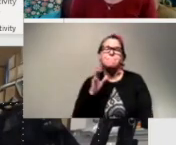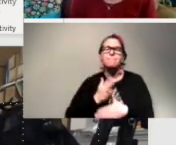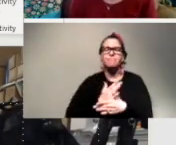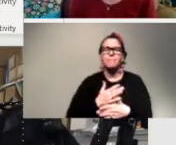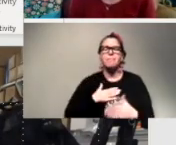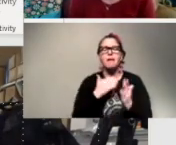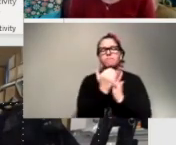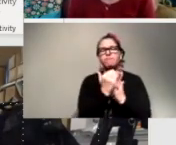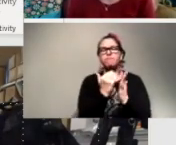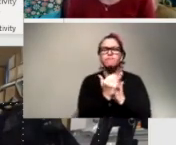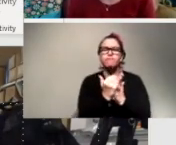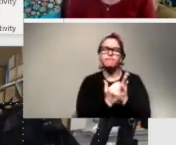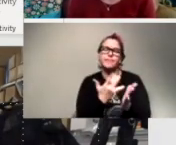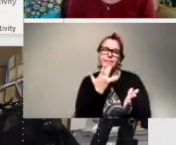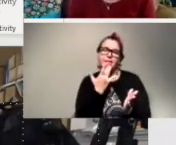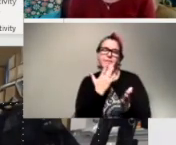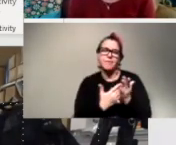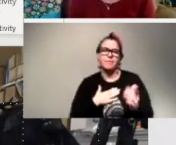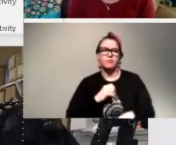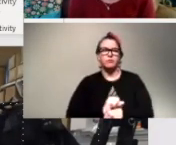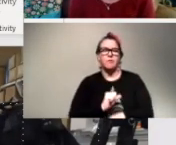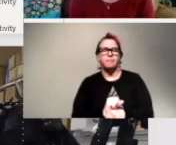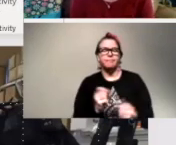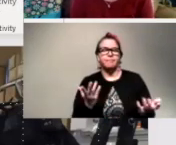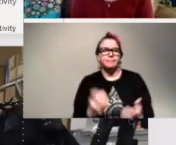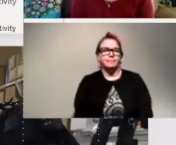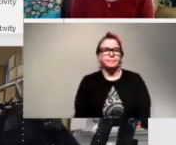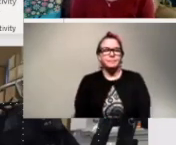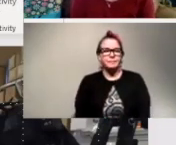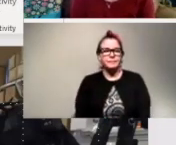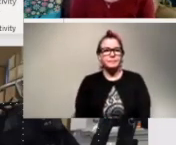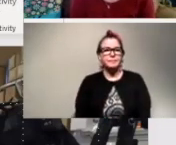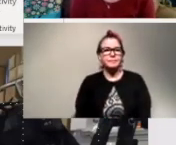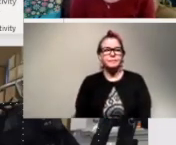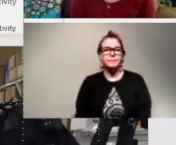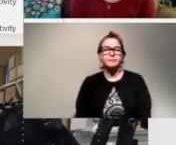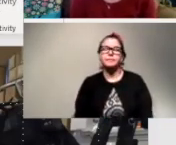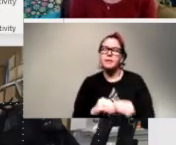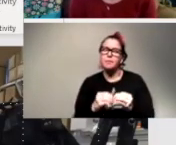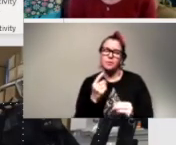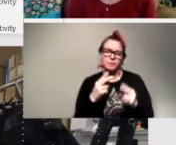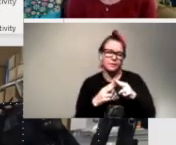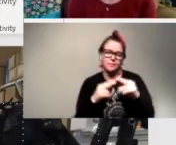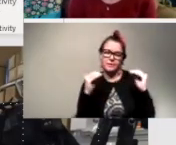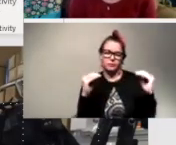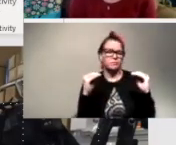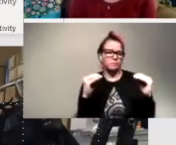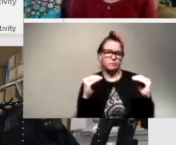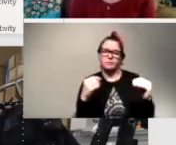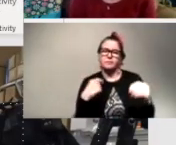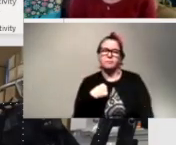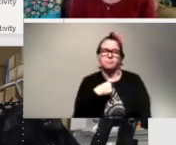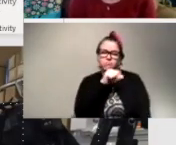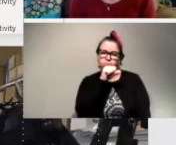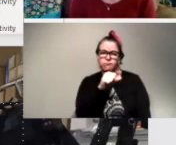list of my favorite things that I love about my job. Number one is teaching. I absolutely